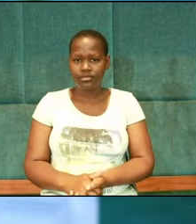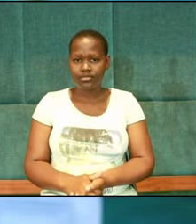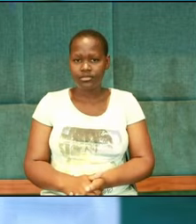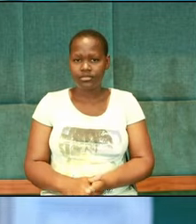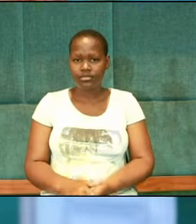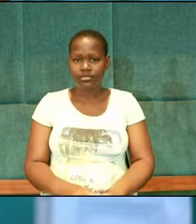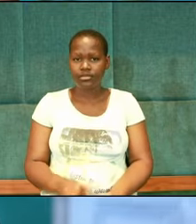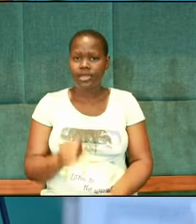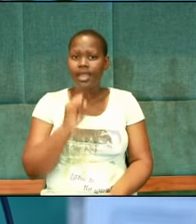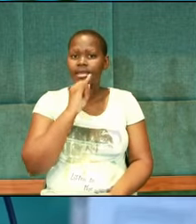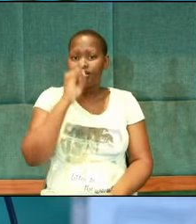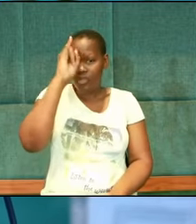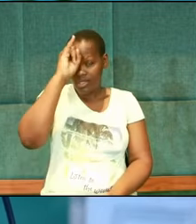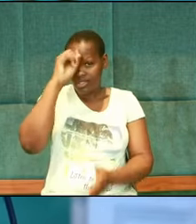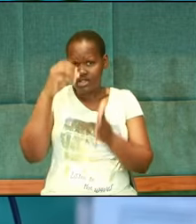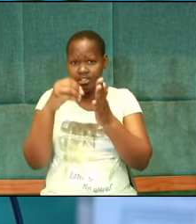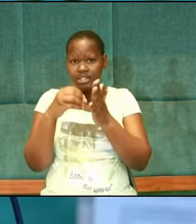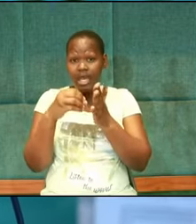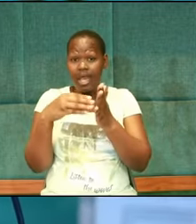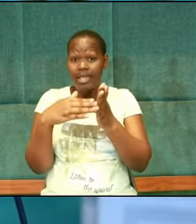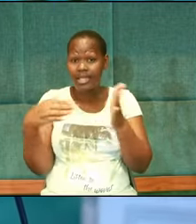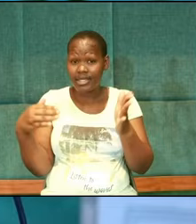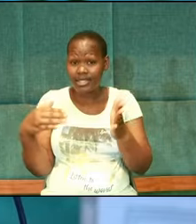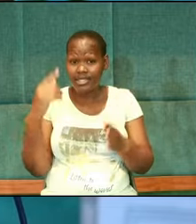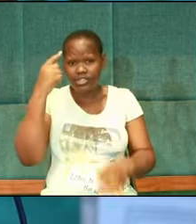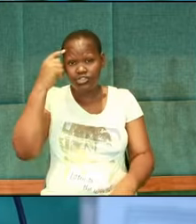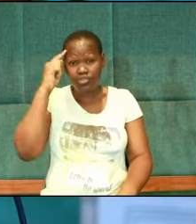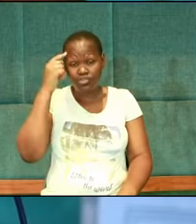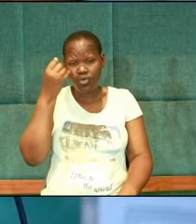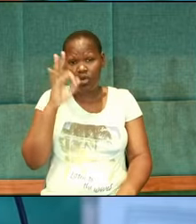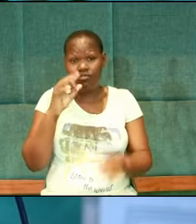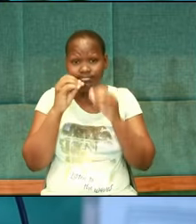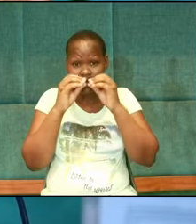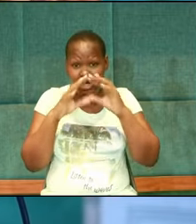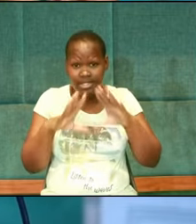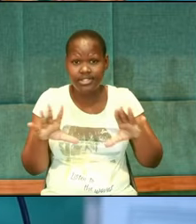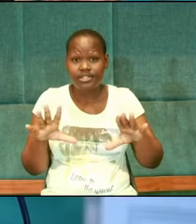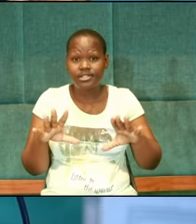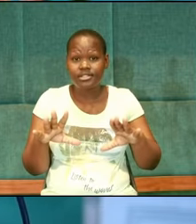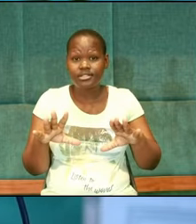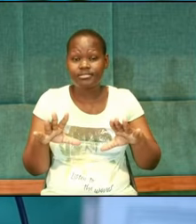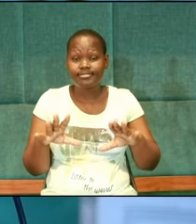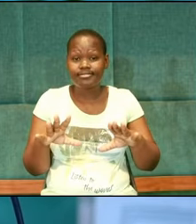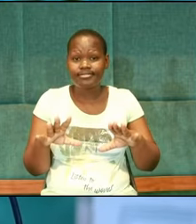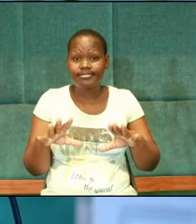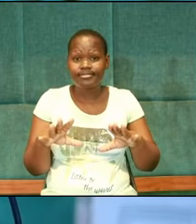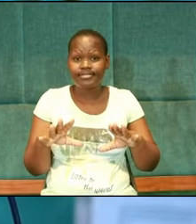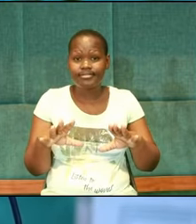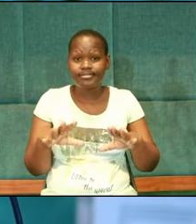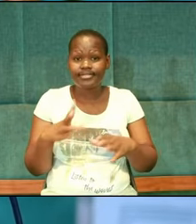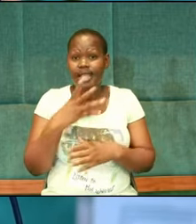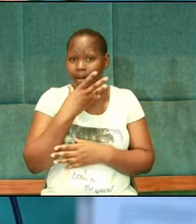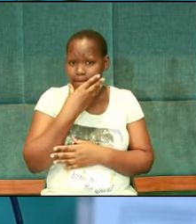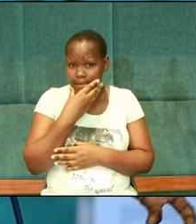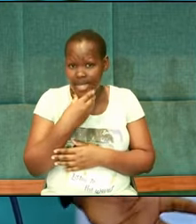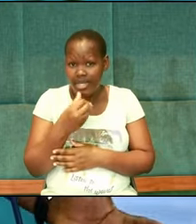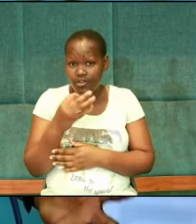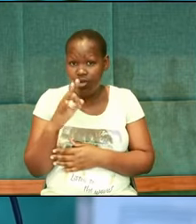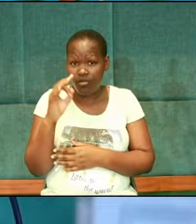Ignorance is against a source of blessing or source of increase. A wise man is strong, and a man of